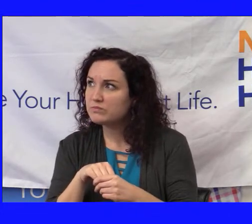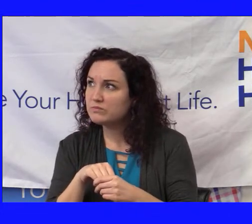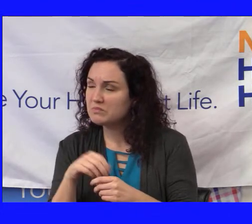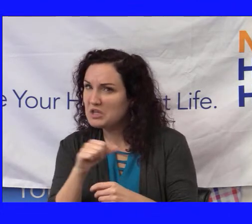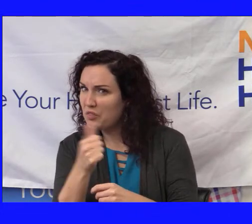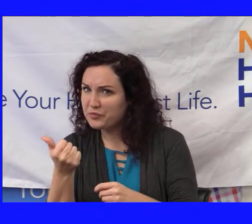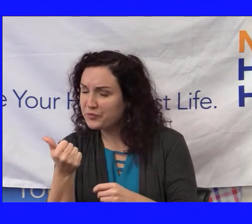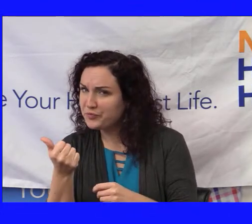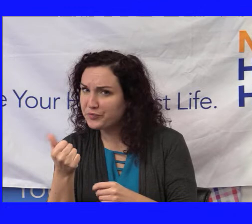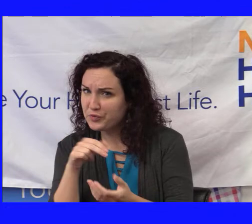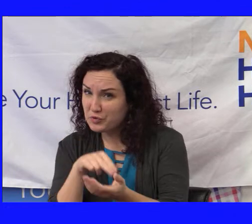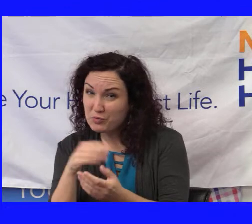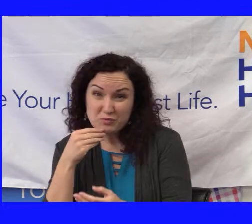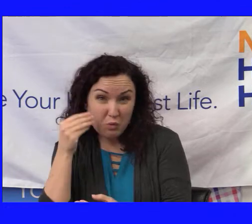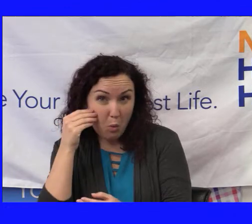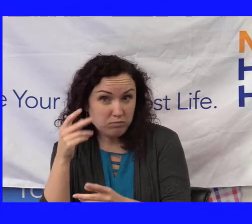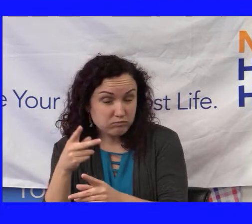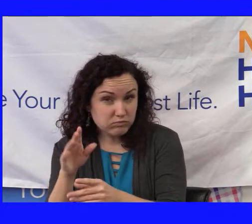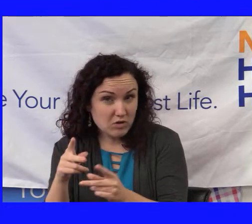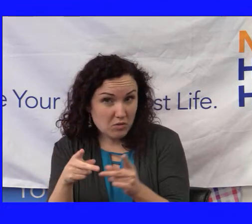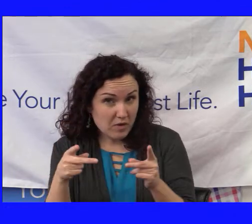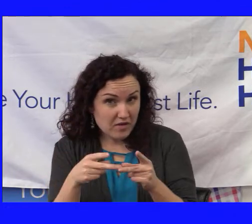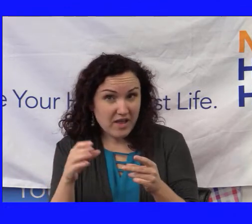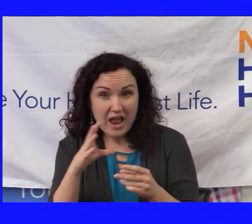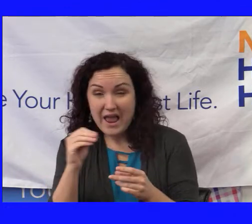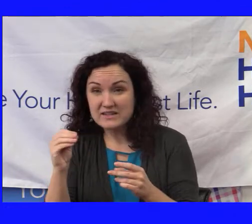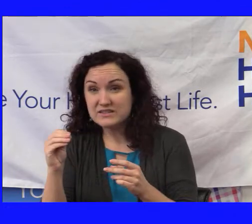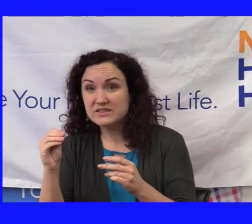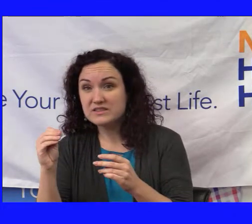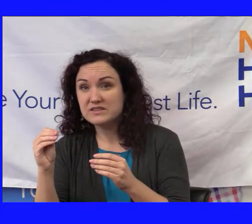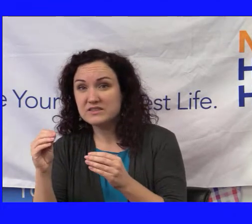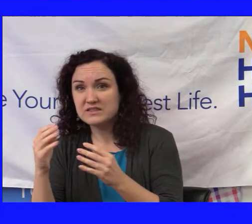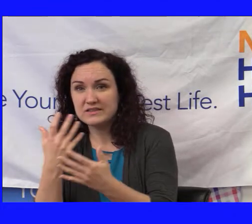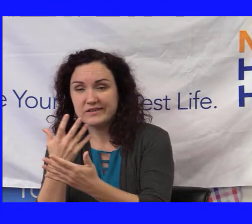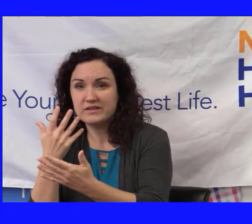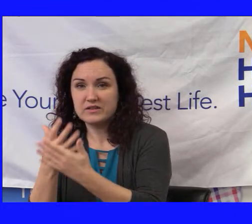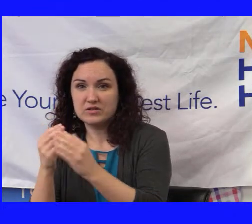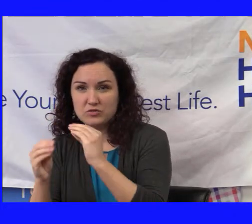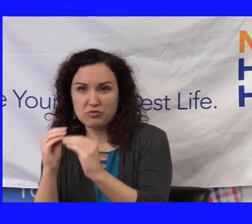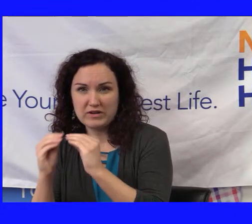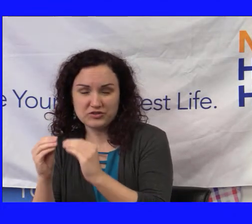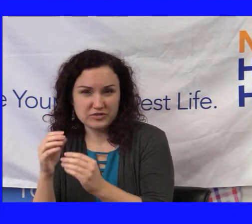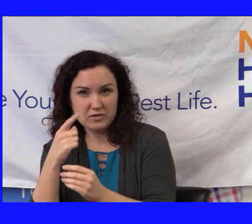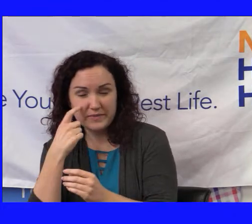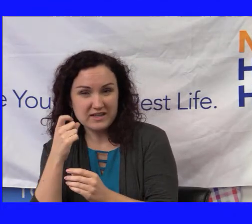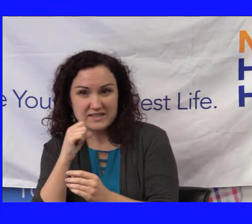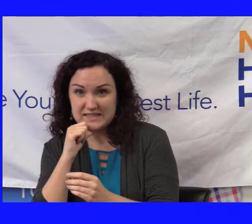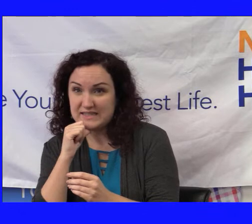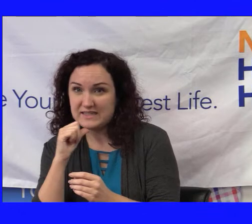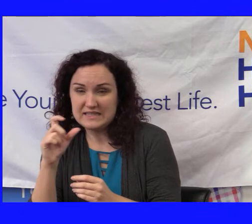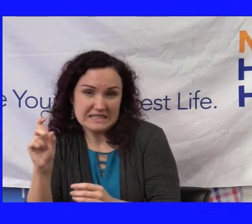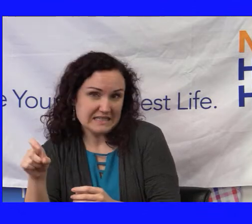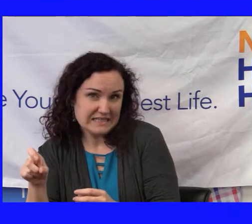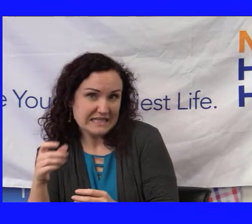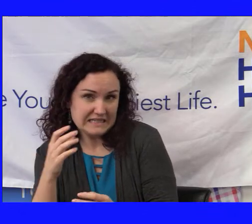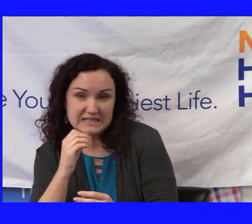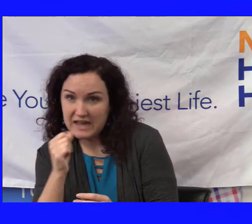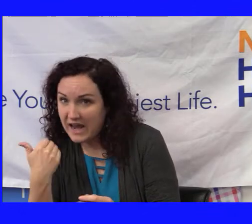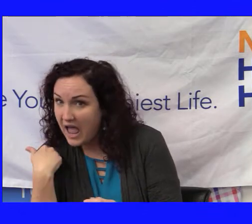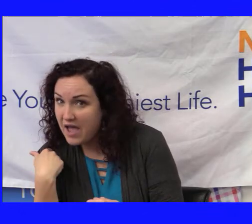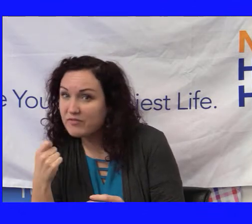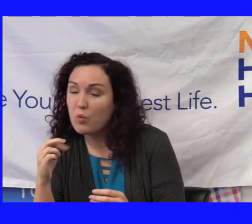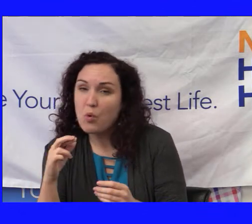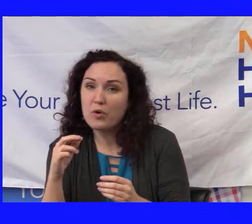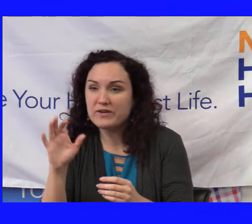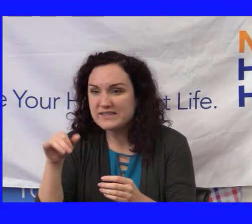nursing home facilities and corrections because the need isn't there, or is it an area we could look to expand